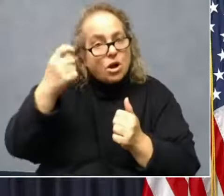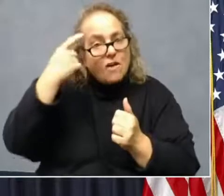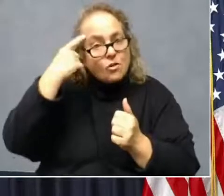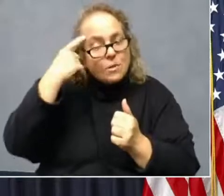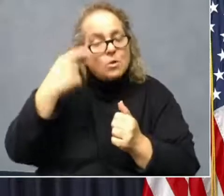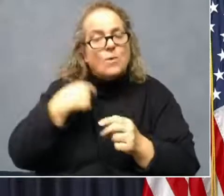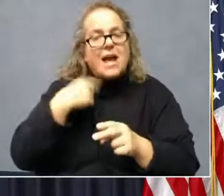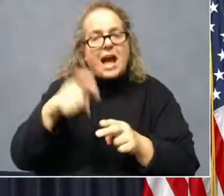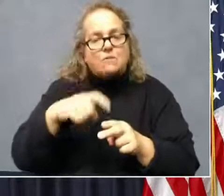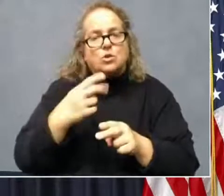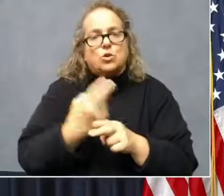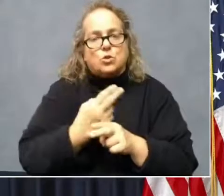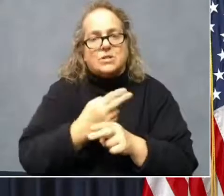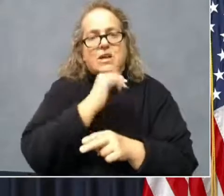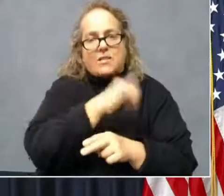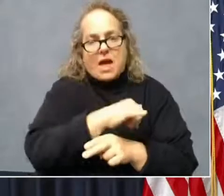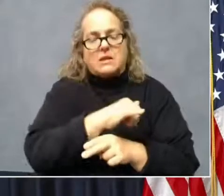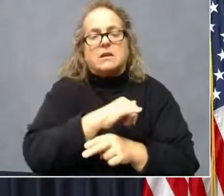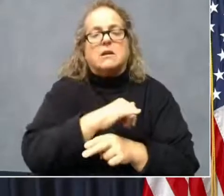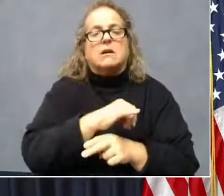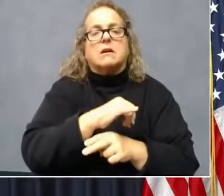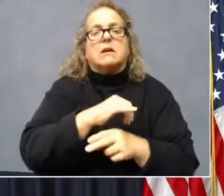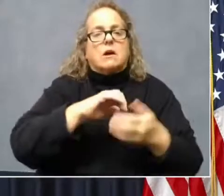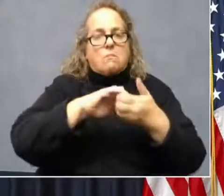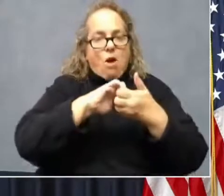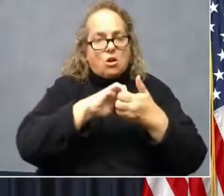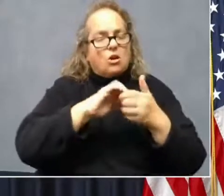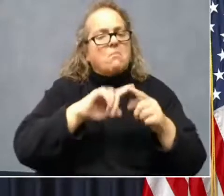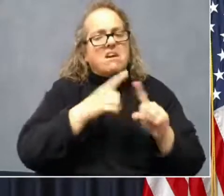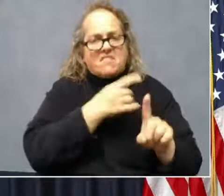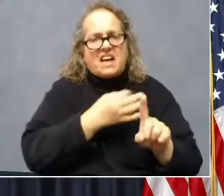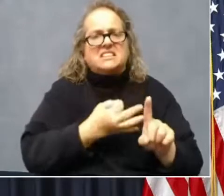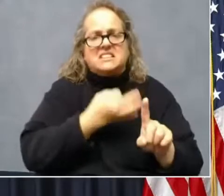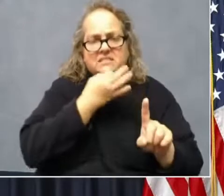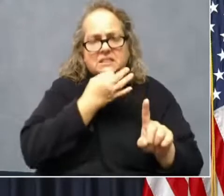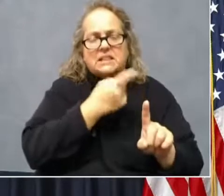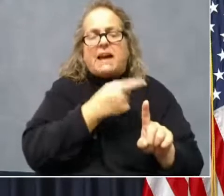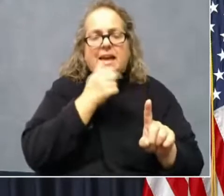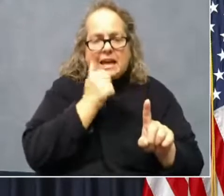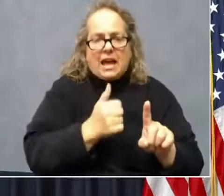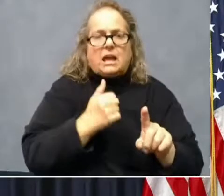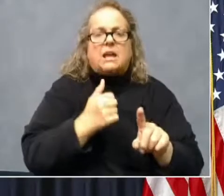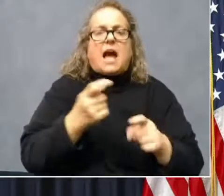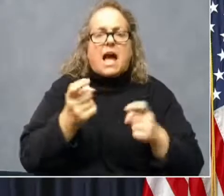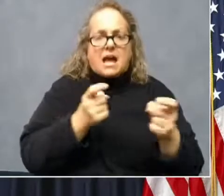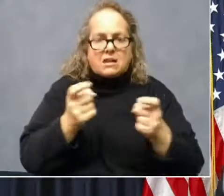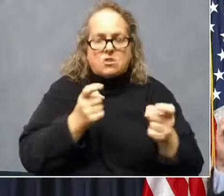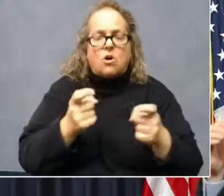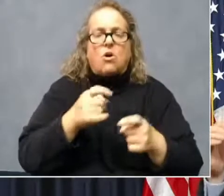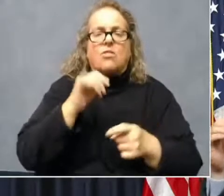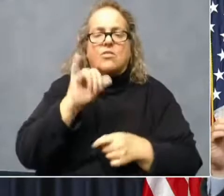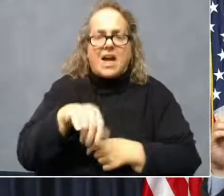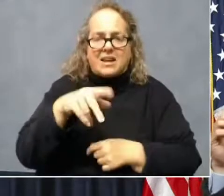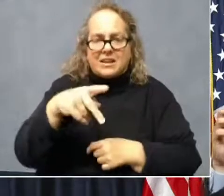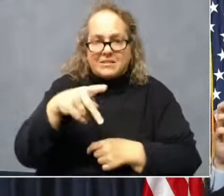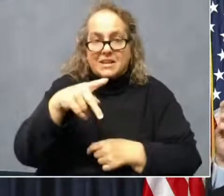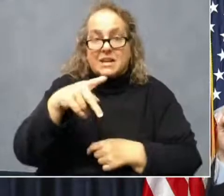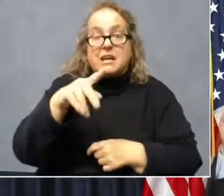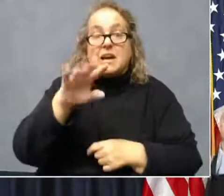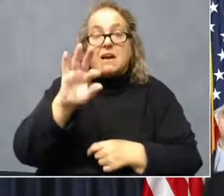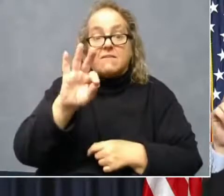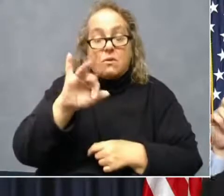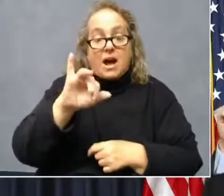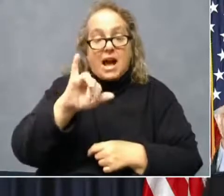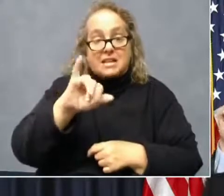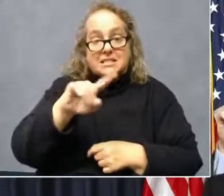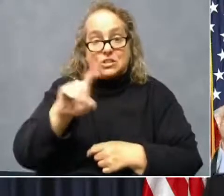but they're sophisticated. They're going to be able to handle the Pfizer vaccine, and we have confidence in them. They are going to start with the